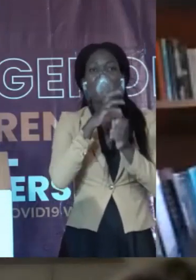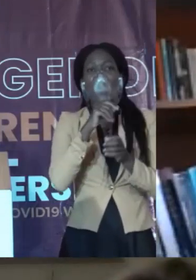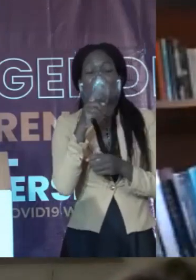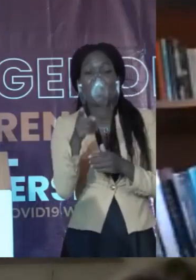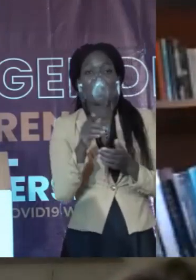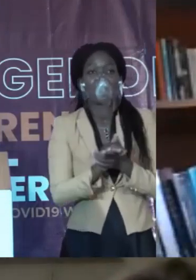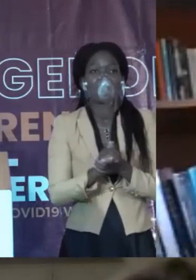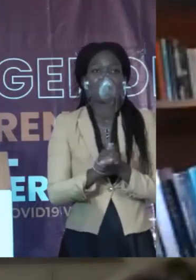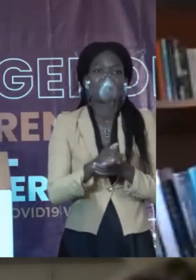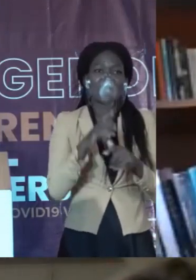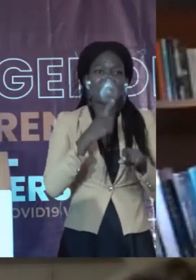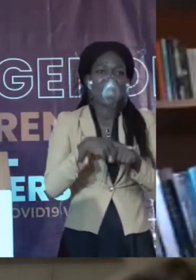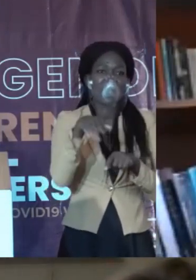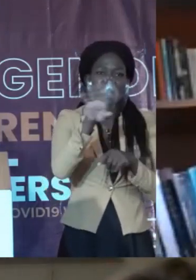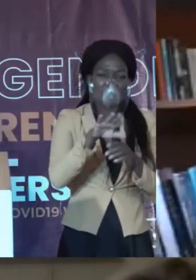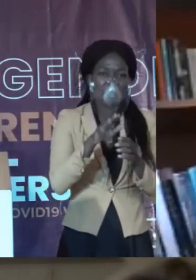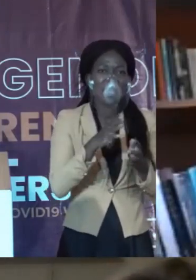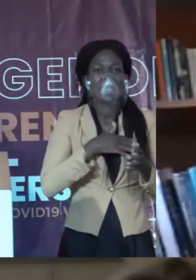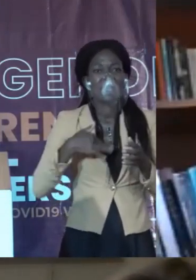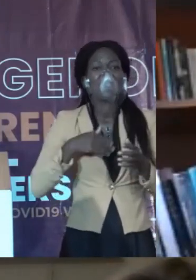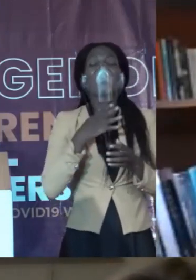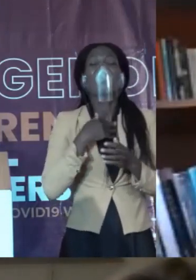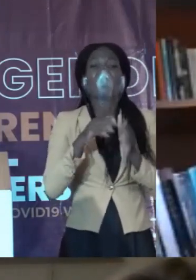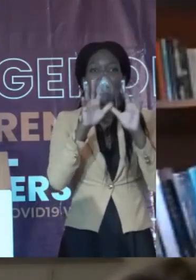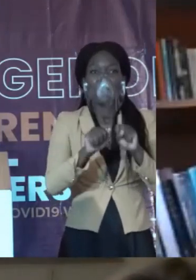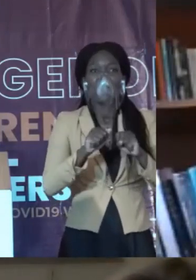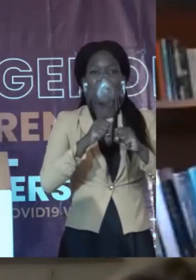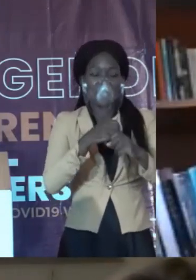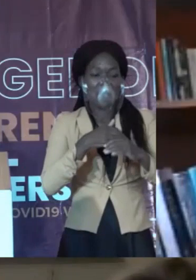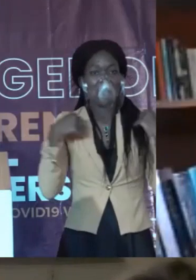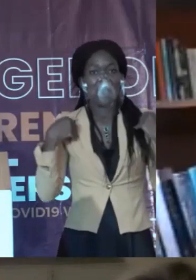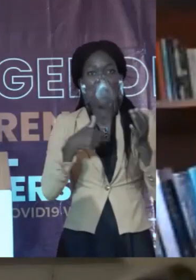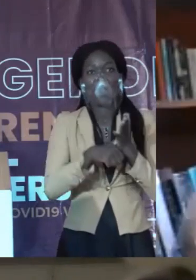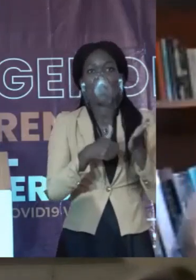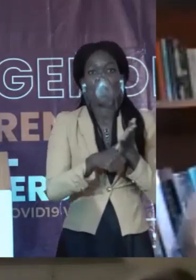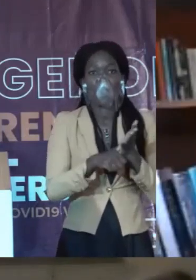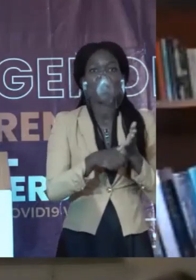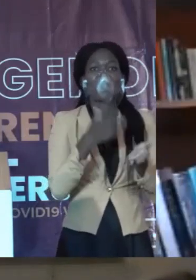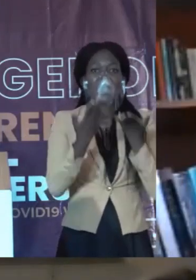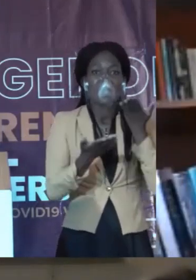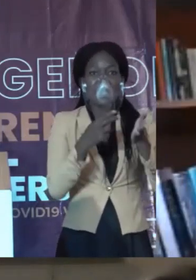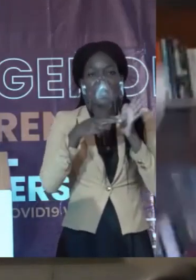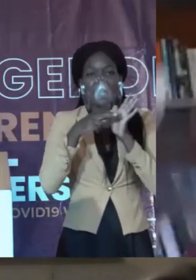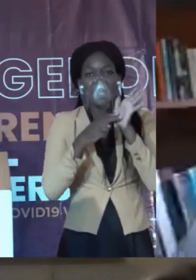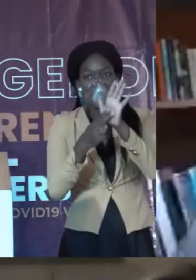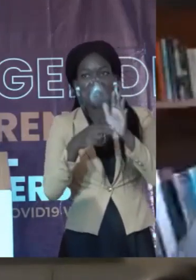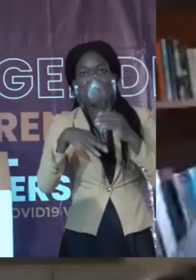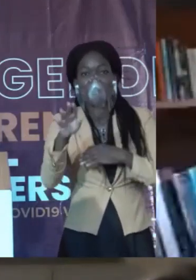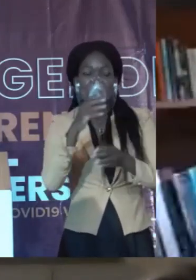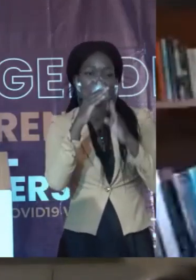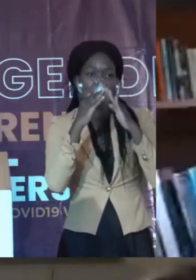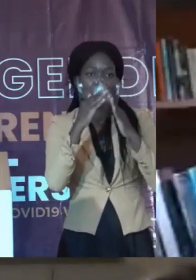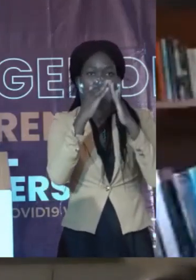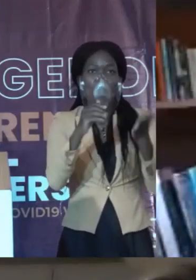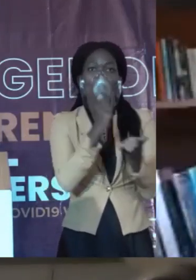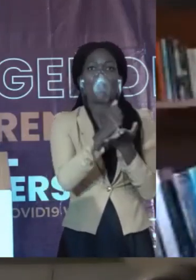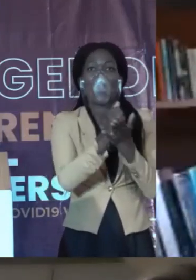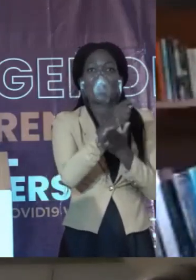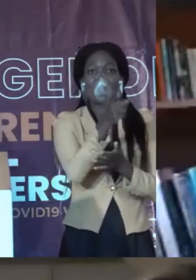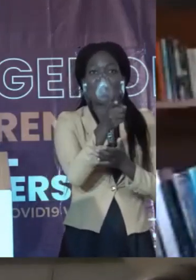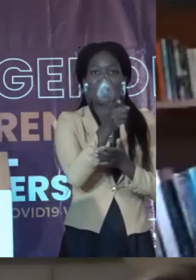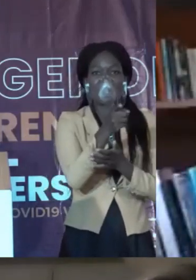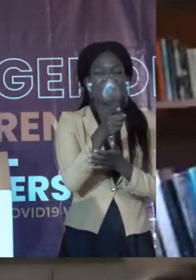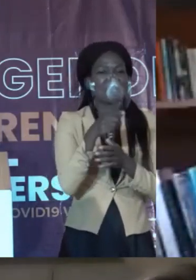themselves before a bank and raise some of these barriers, it's not just about collateral, it's also the underlying issues